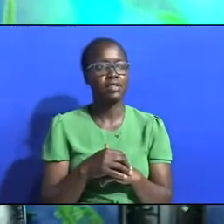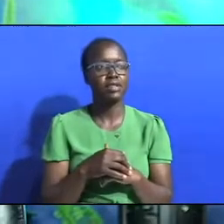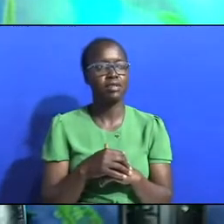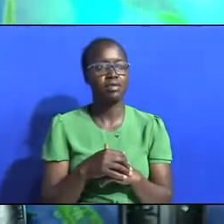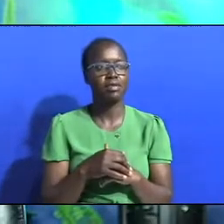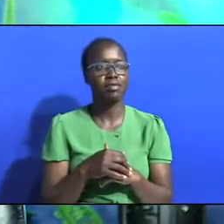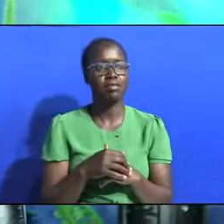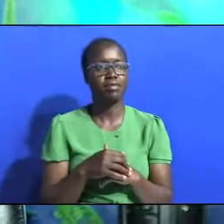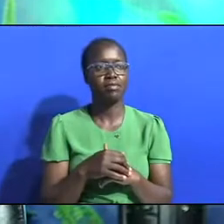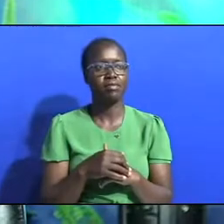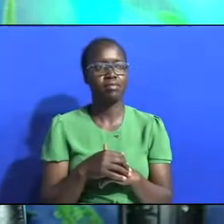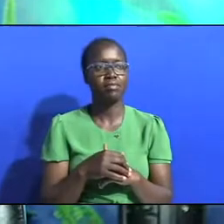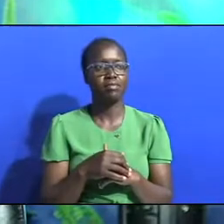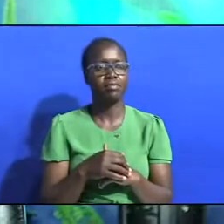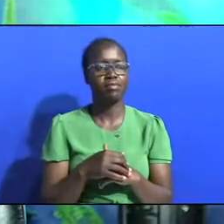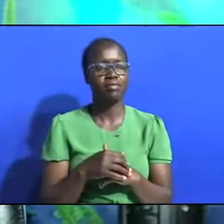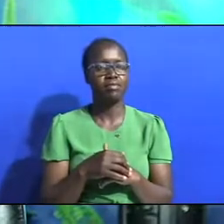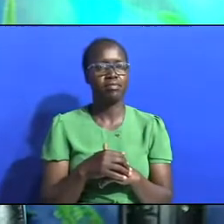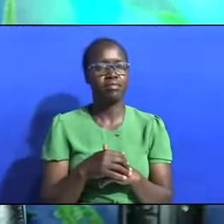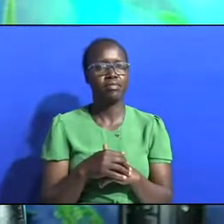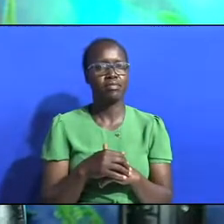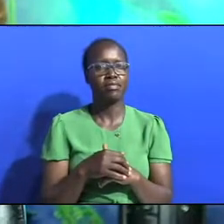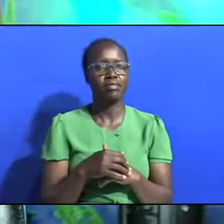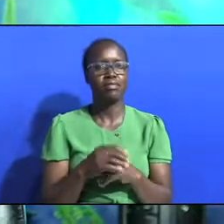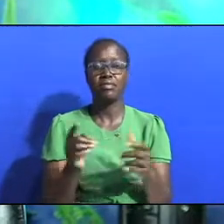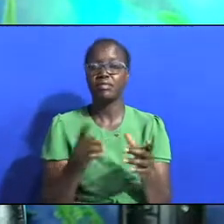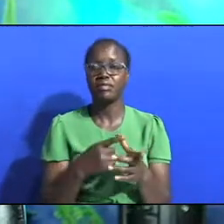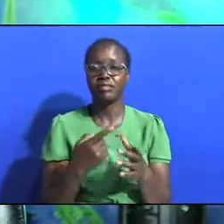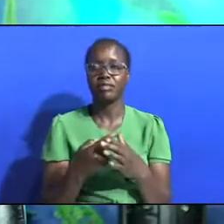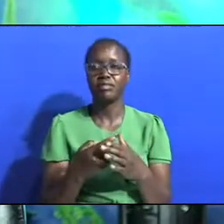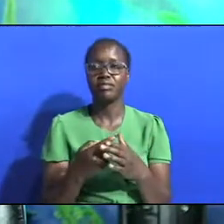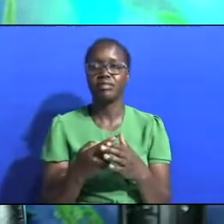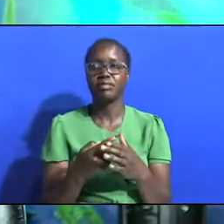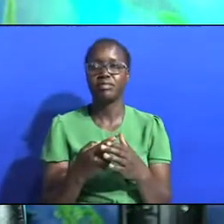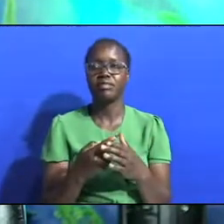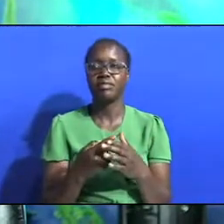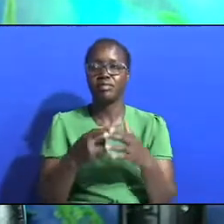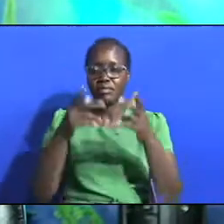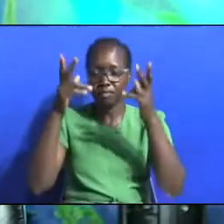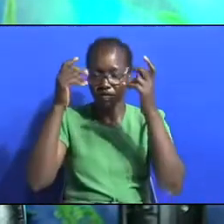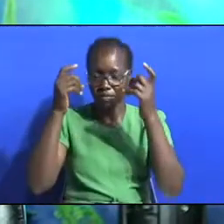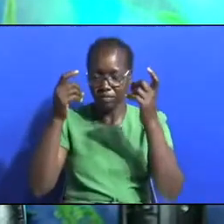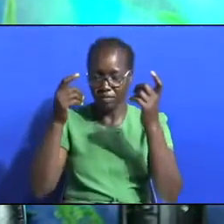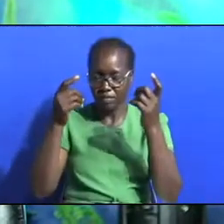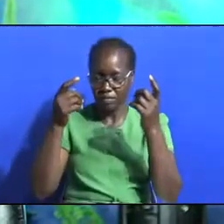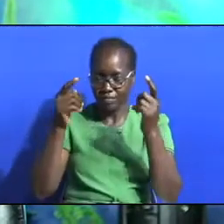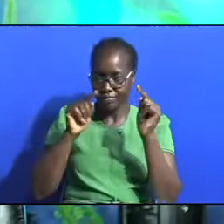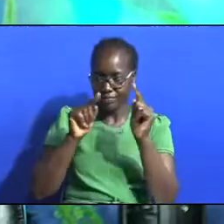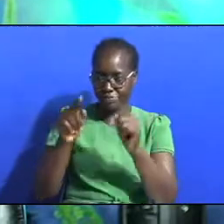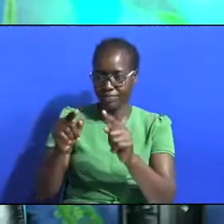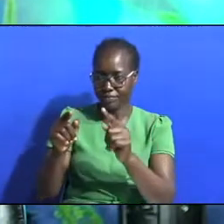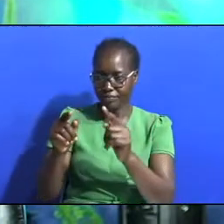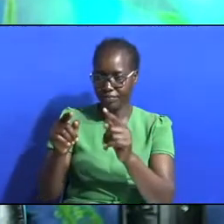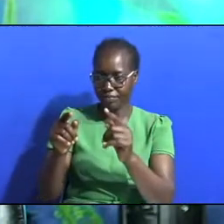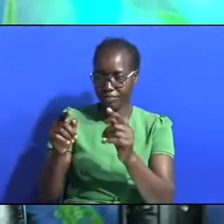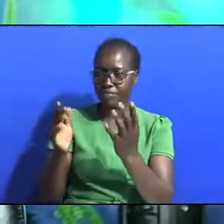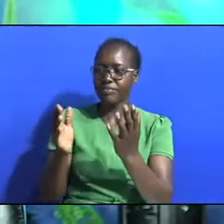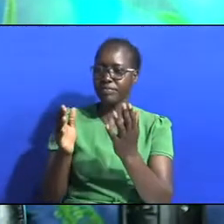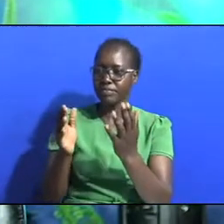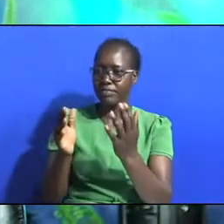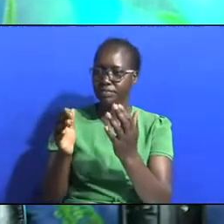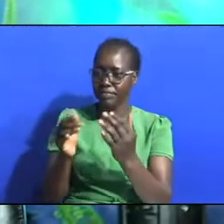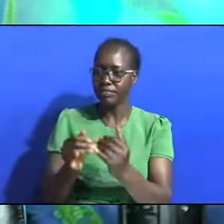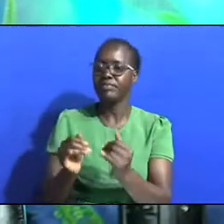Jesus did 40 days and 40 nights. And then the devil came to tempt him. He came to trick